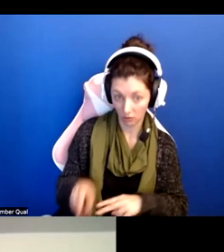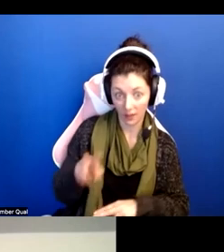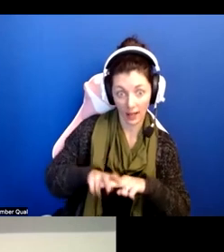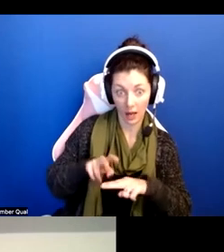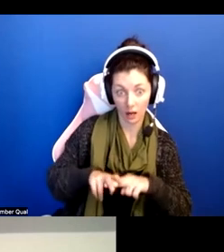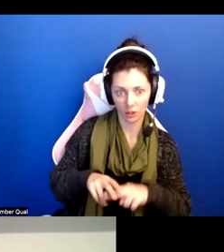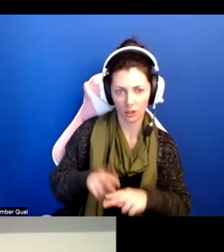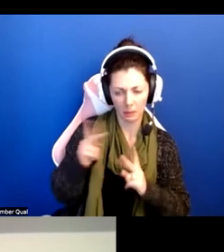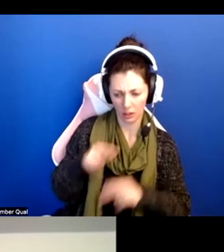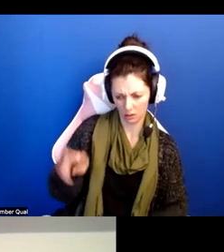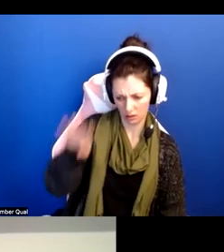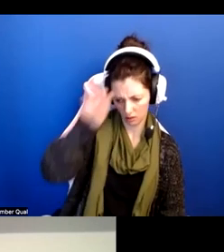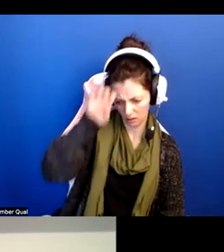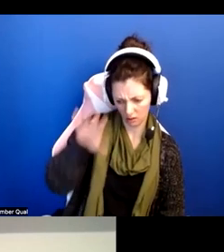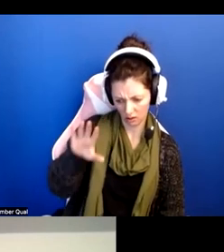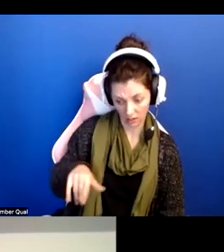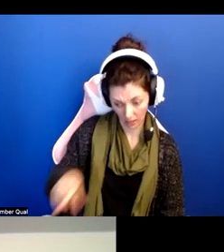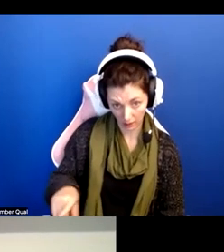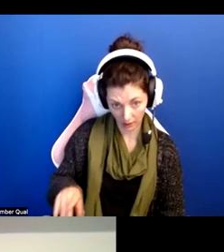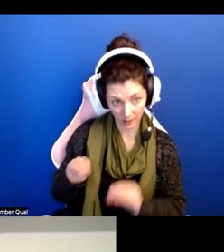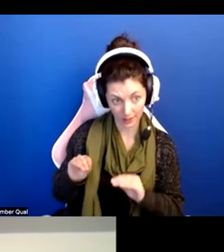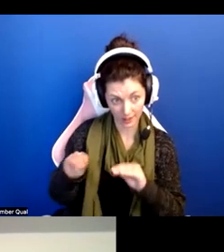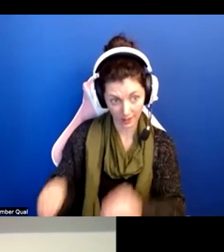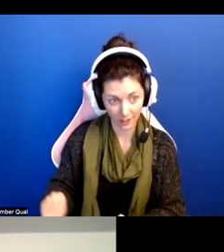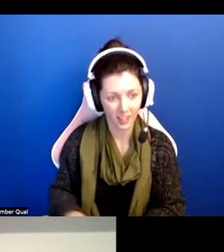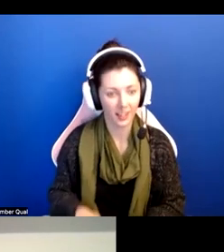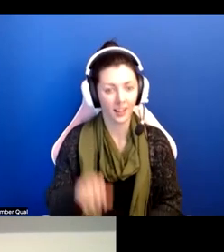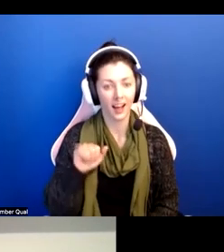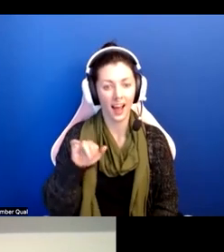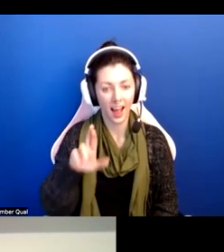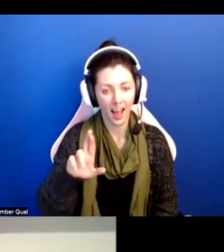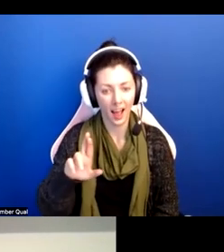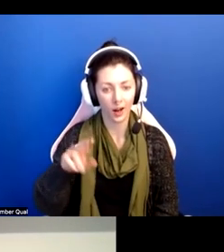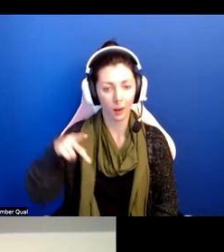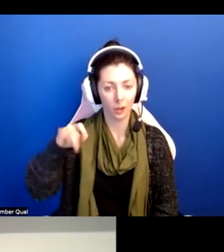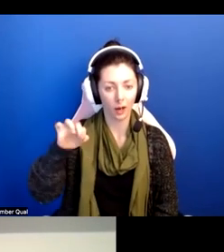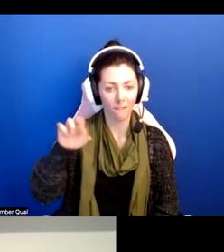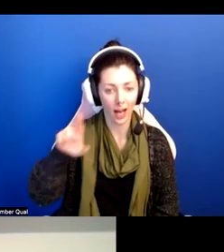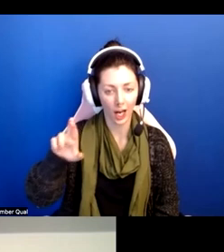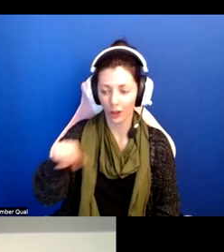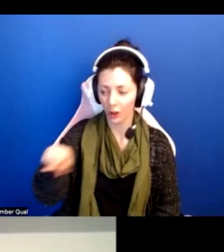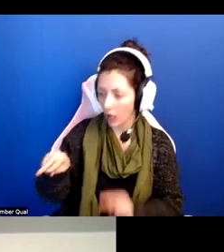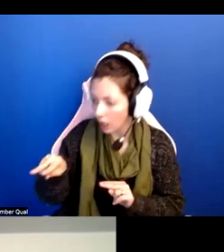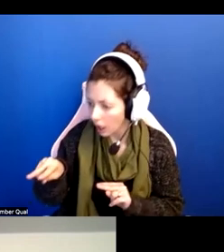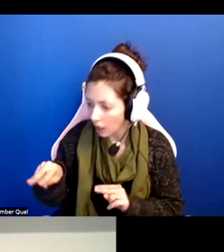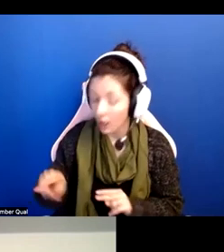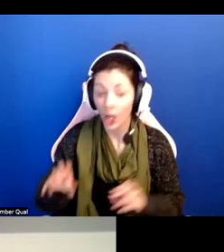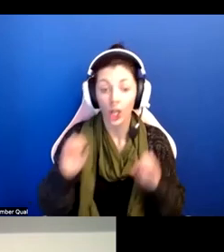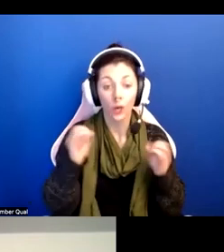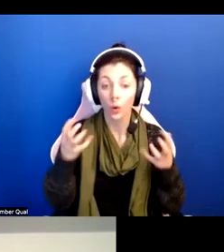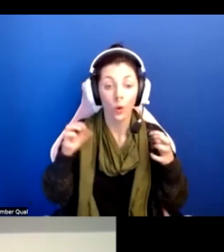like the air purifier and they're like, is that the installation? And like no one will touch the pieces of art that are on the sushi train because they're